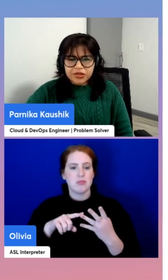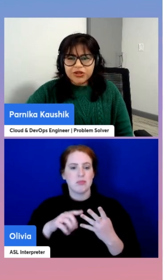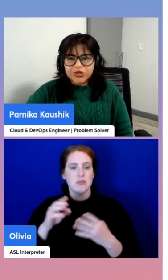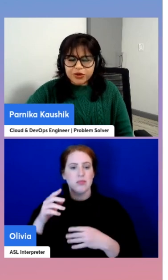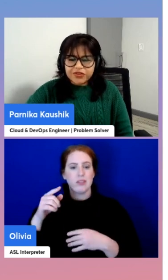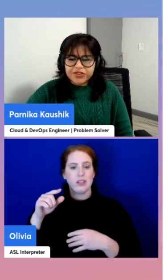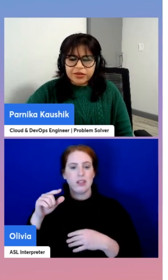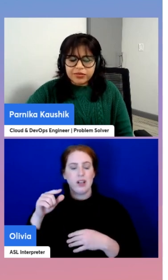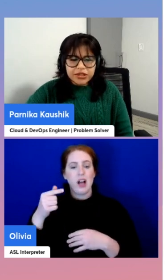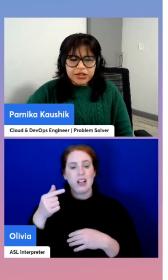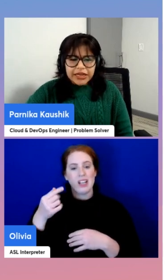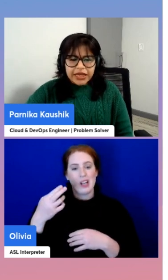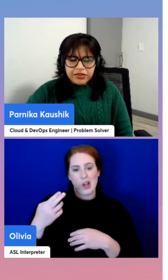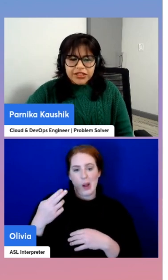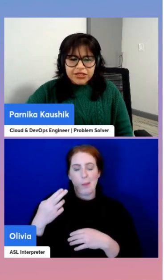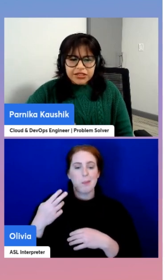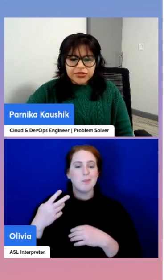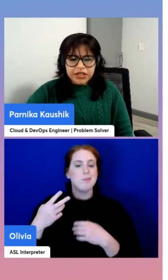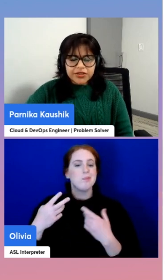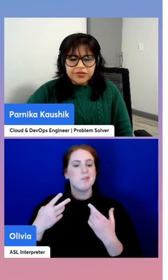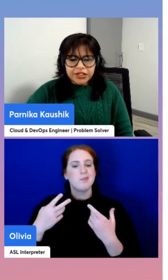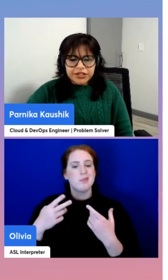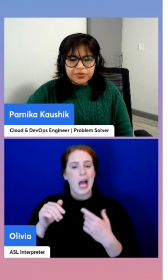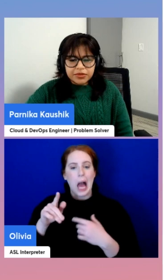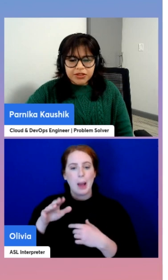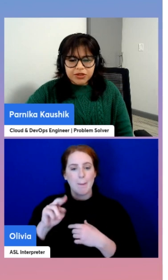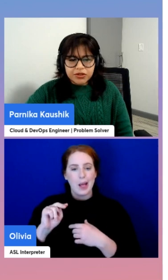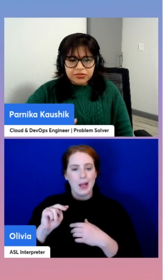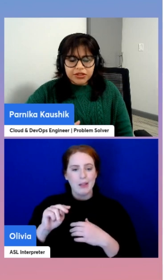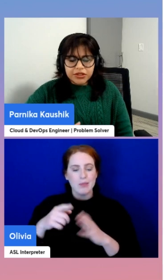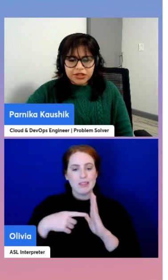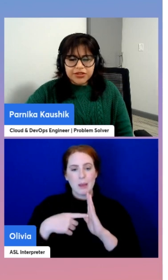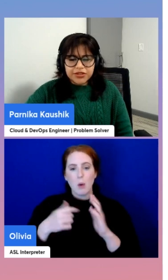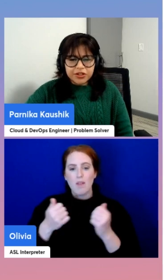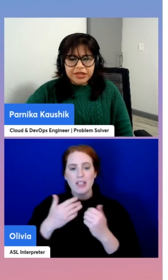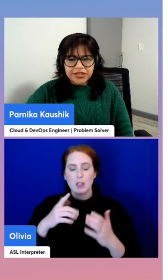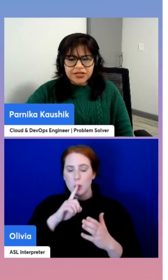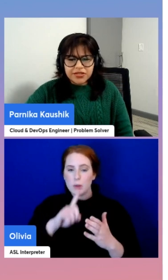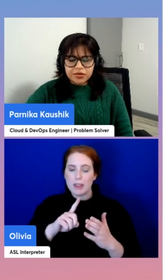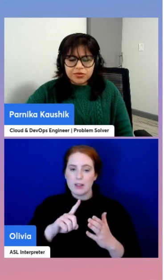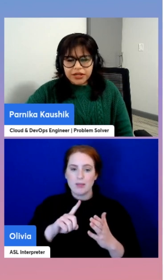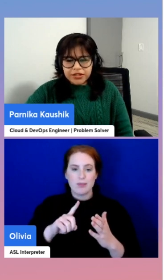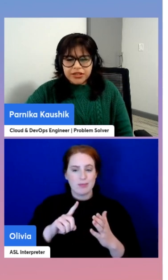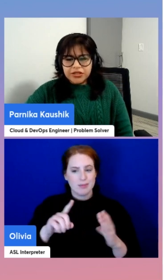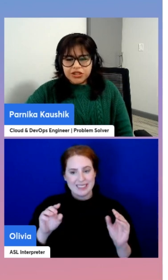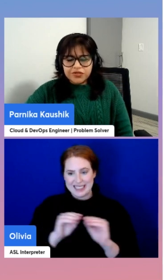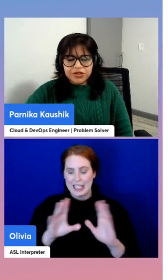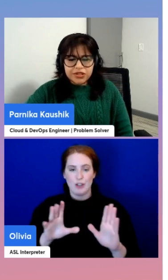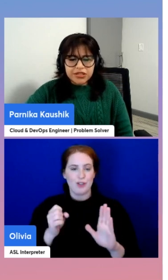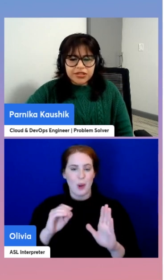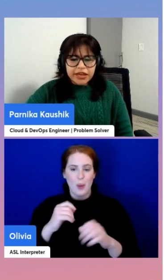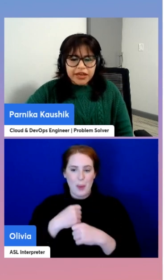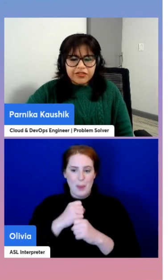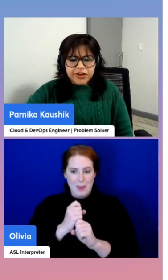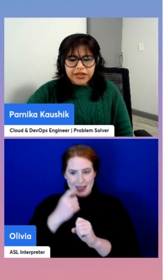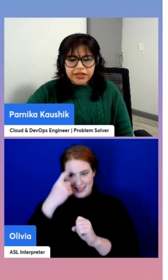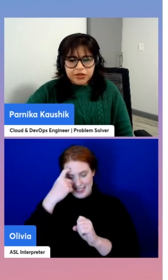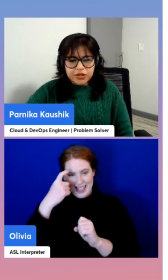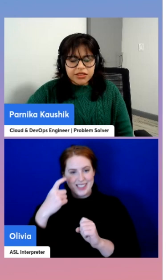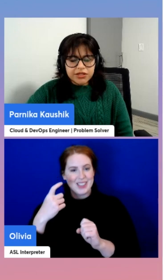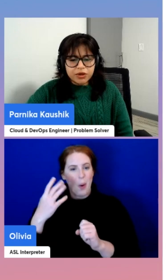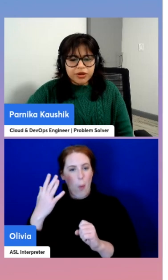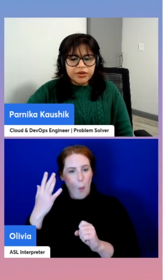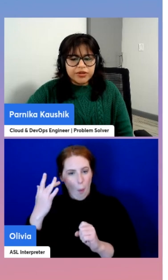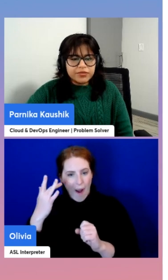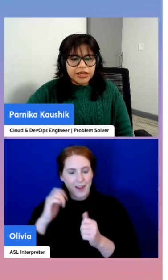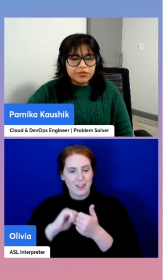GitHub administration sort of demo. Everything's interrelated very deeply, so it'll start to make sense as to why they shifted to this. And it finally